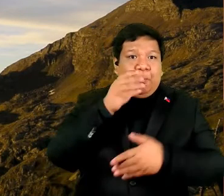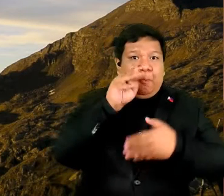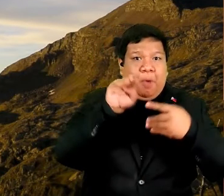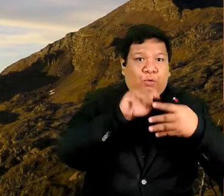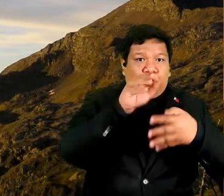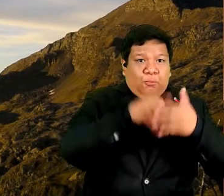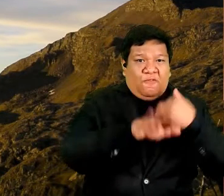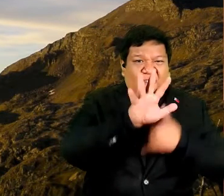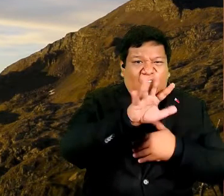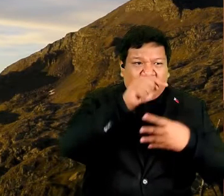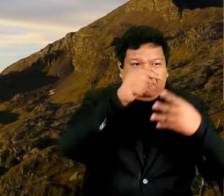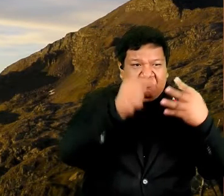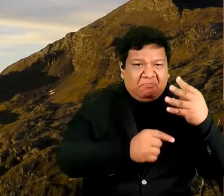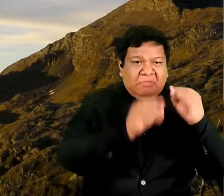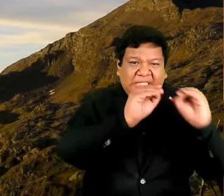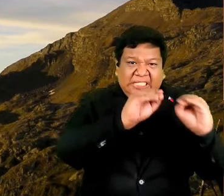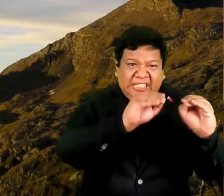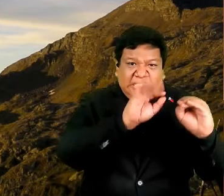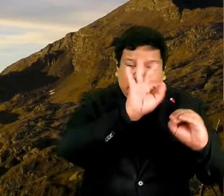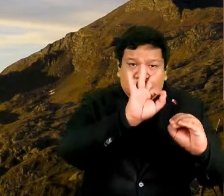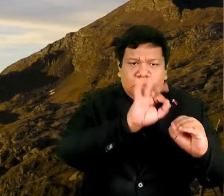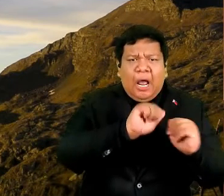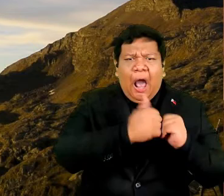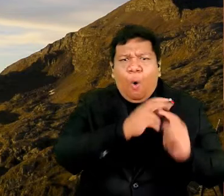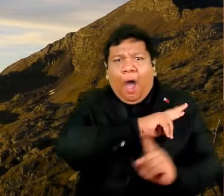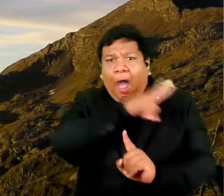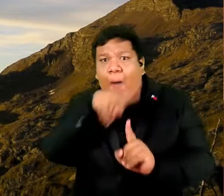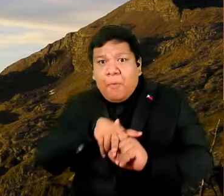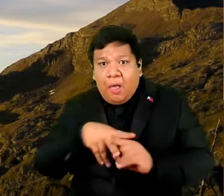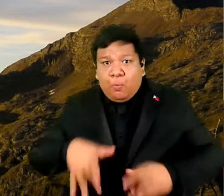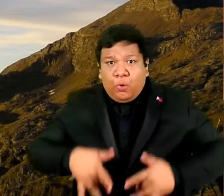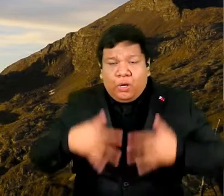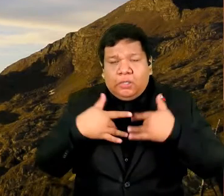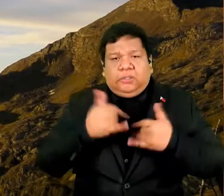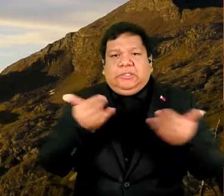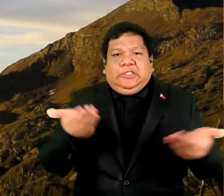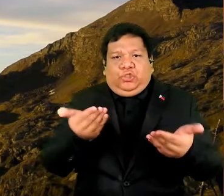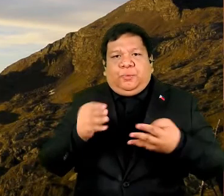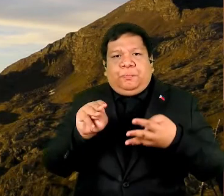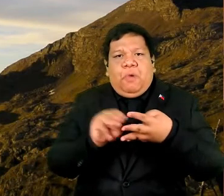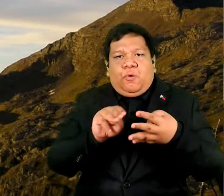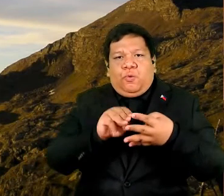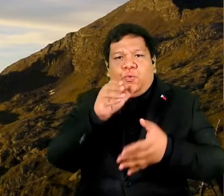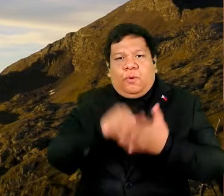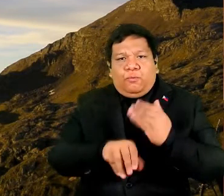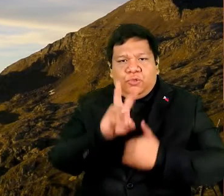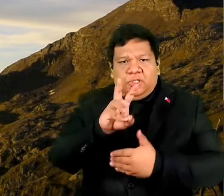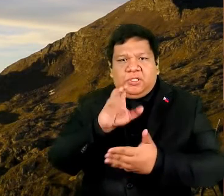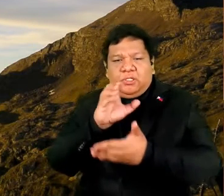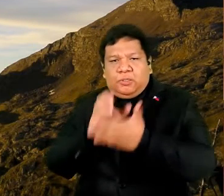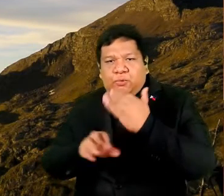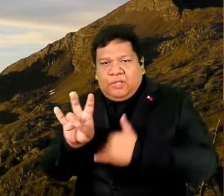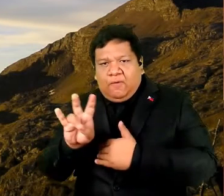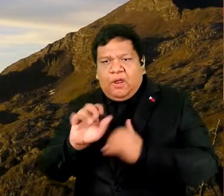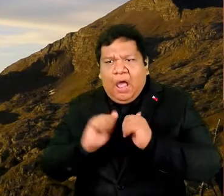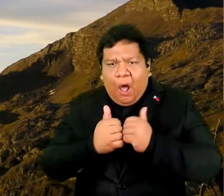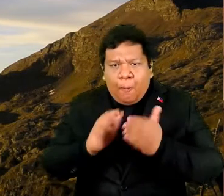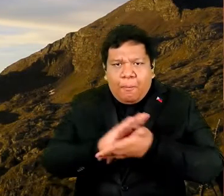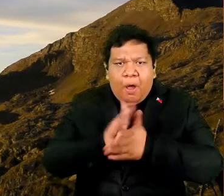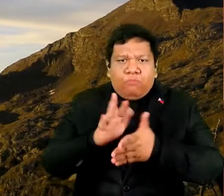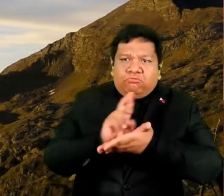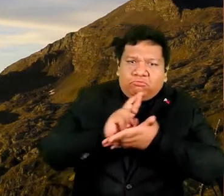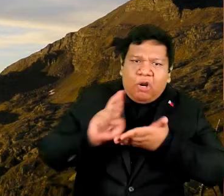doon sa chapter 5, ang mga gawain or activities that will cooperate in living a righteous life in the kingdom of